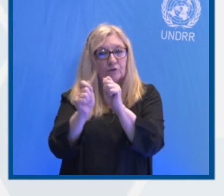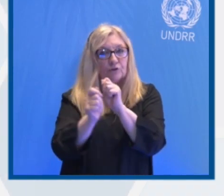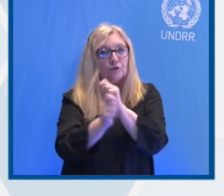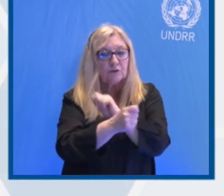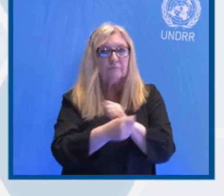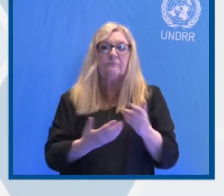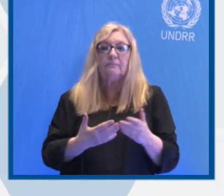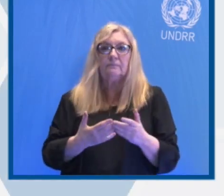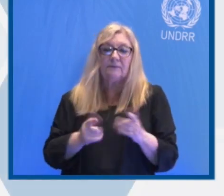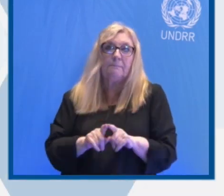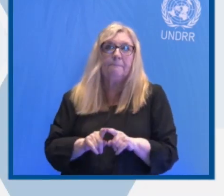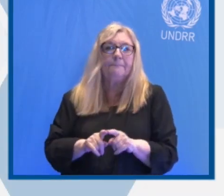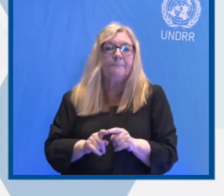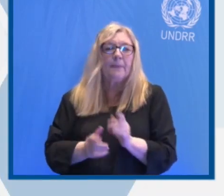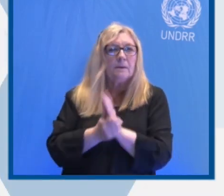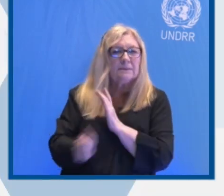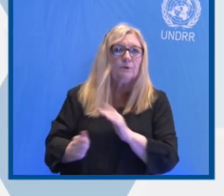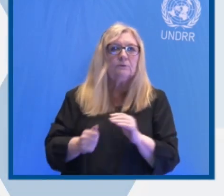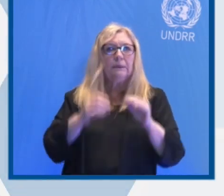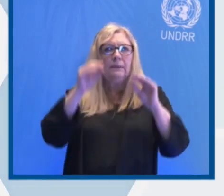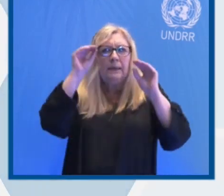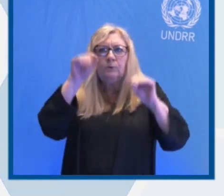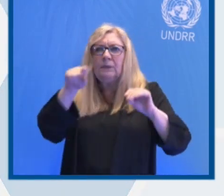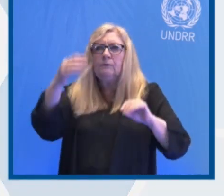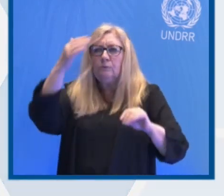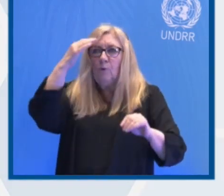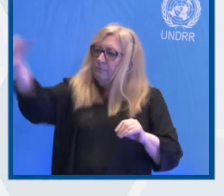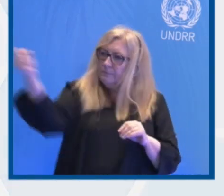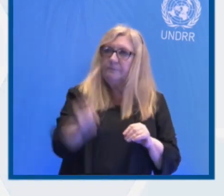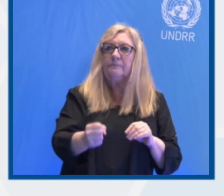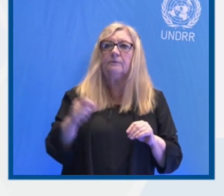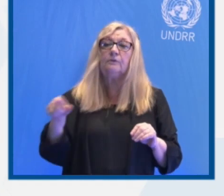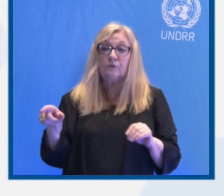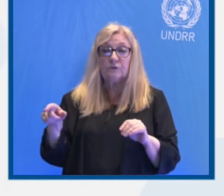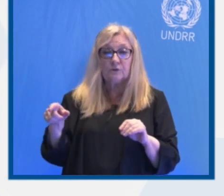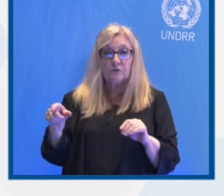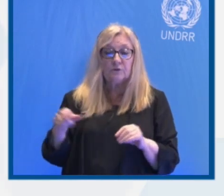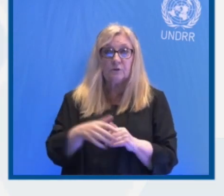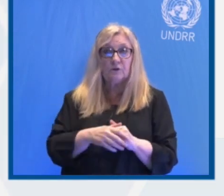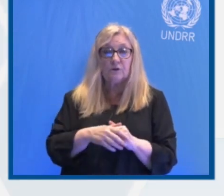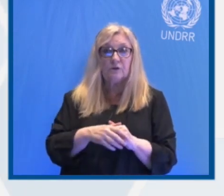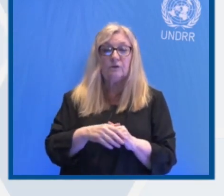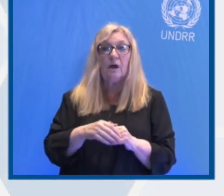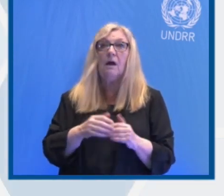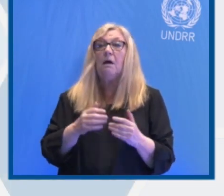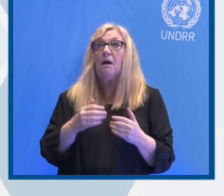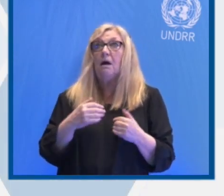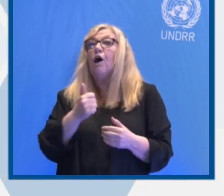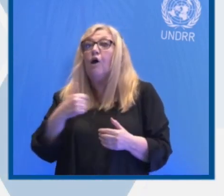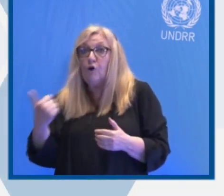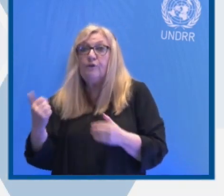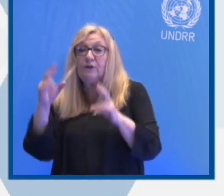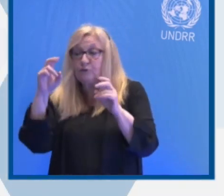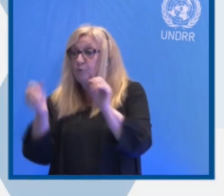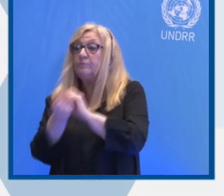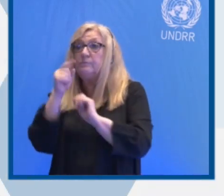experts and inspire them. And also there is other issue,